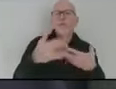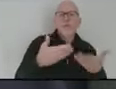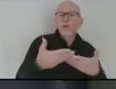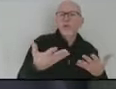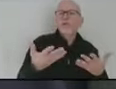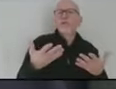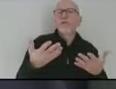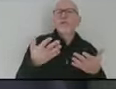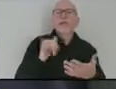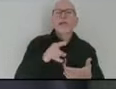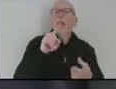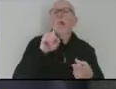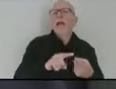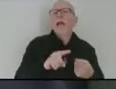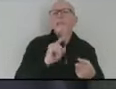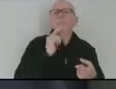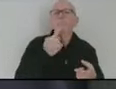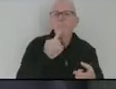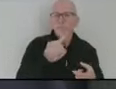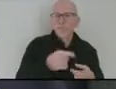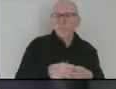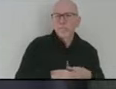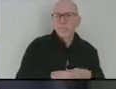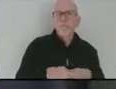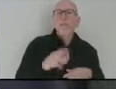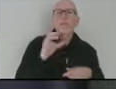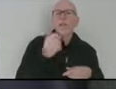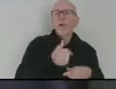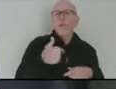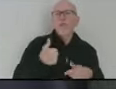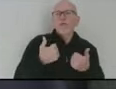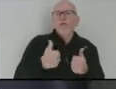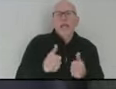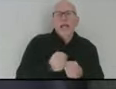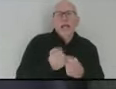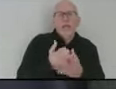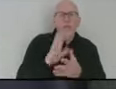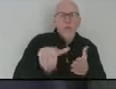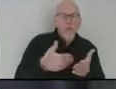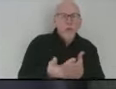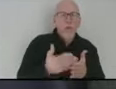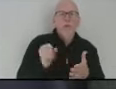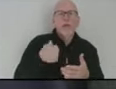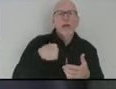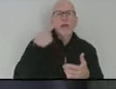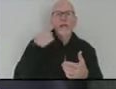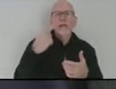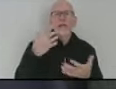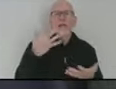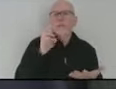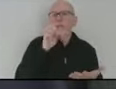acuity. And so we're really trying to get through all of that. So I think be patient.